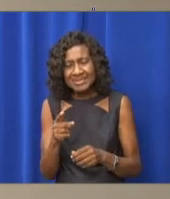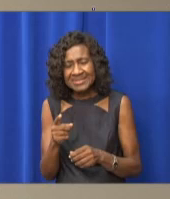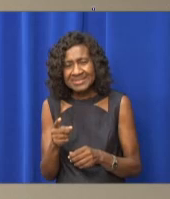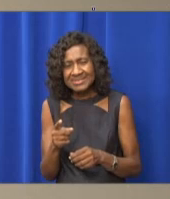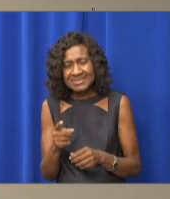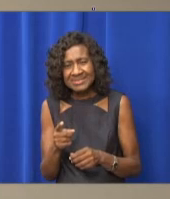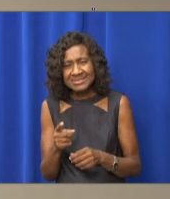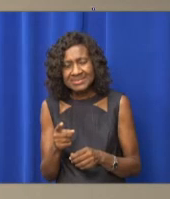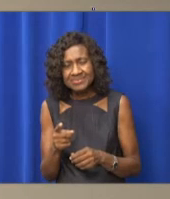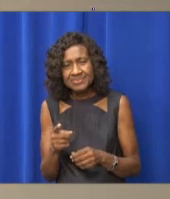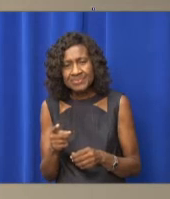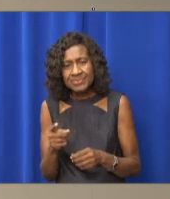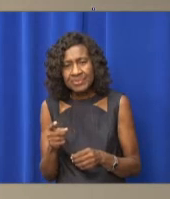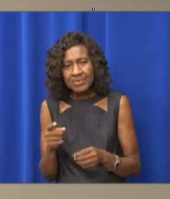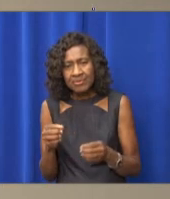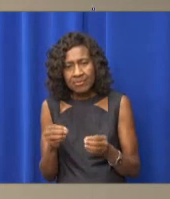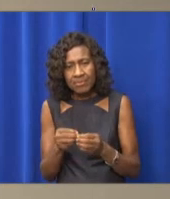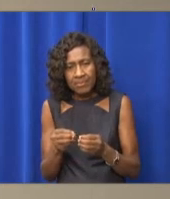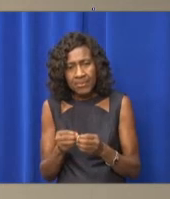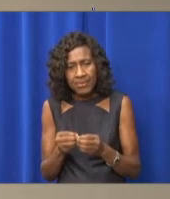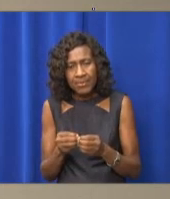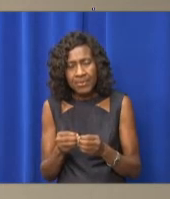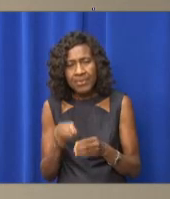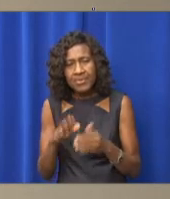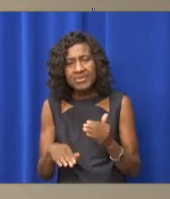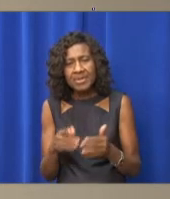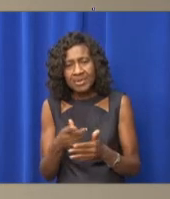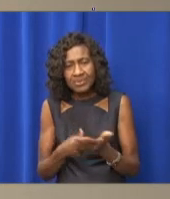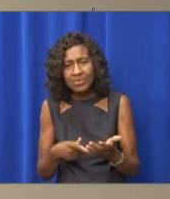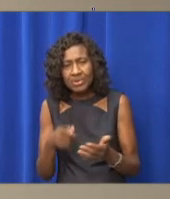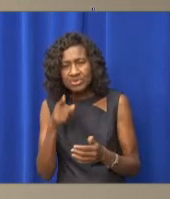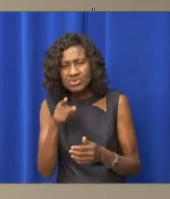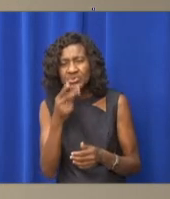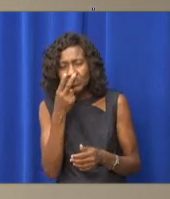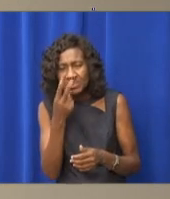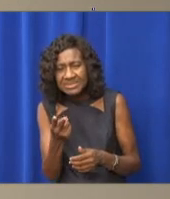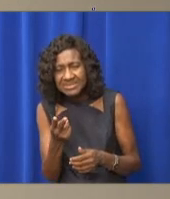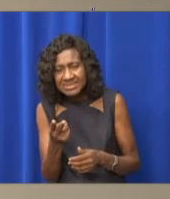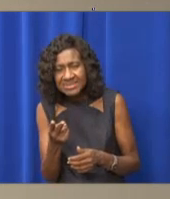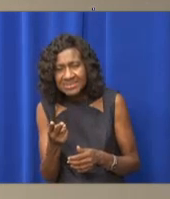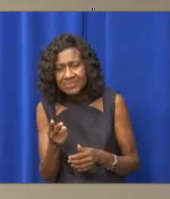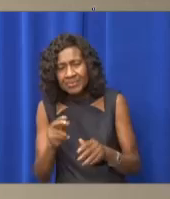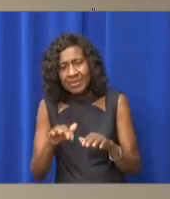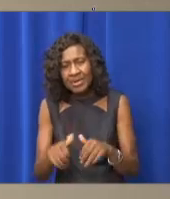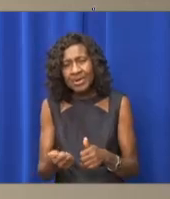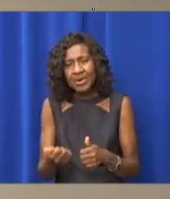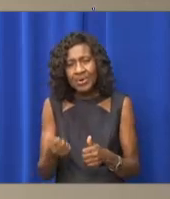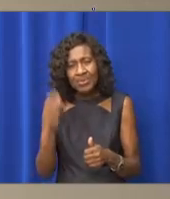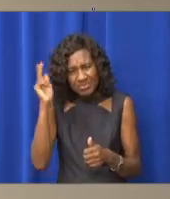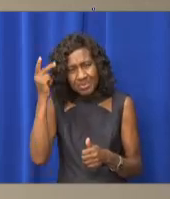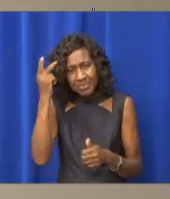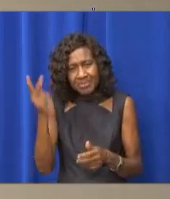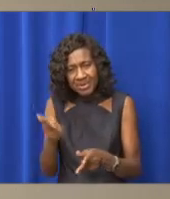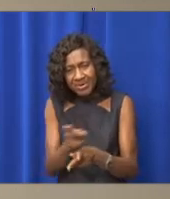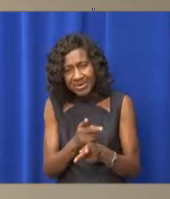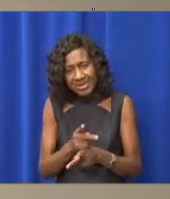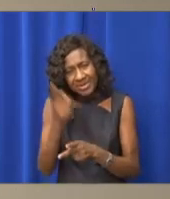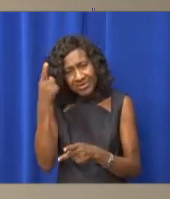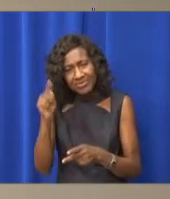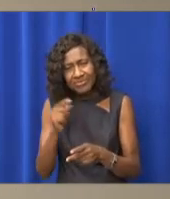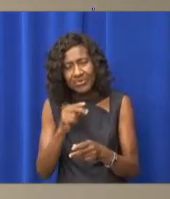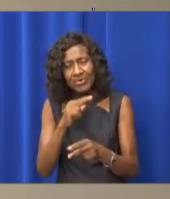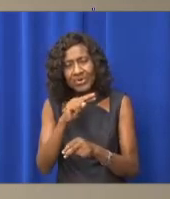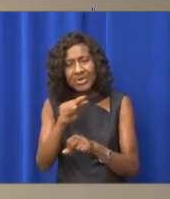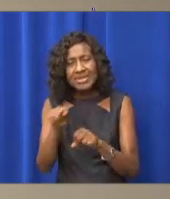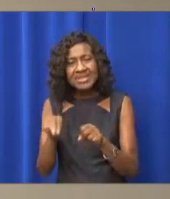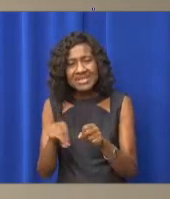more than is seen, and in the way that he cares for this nation and his thoughtfulness, and